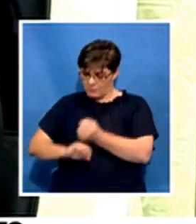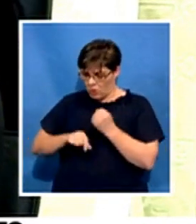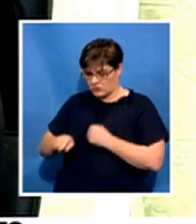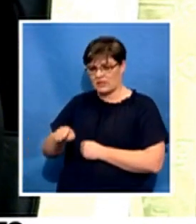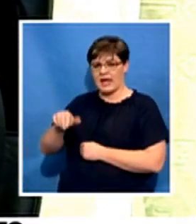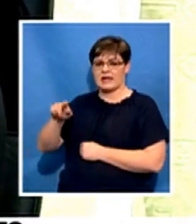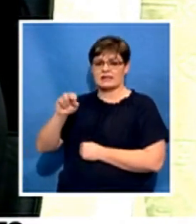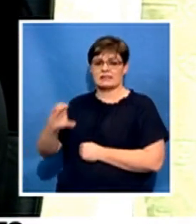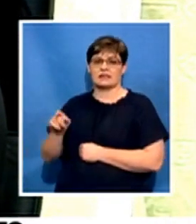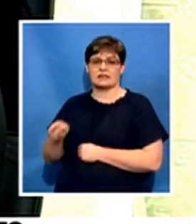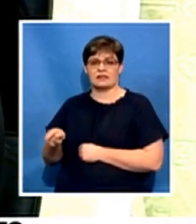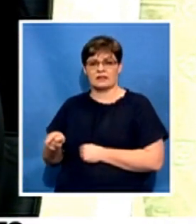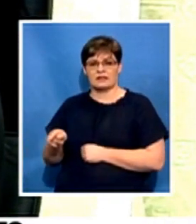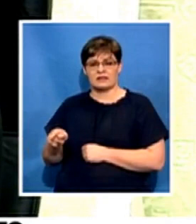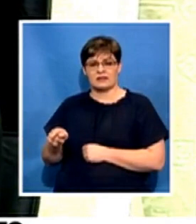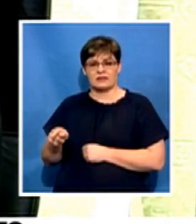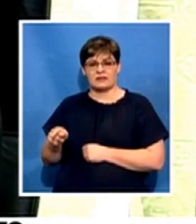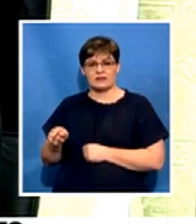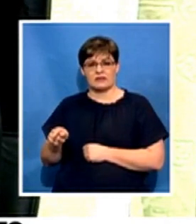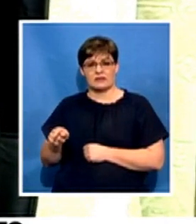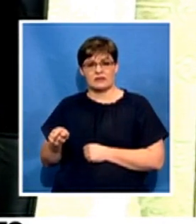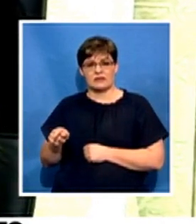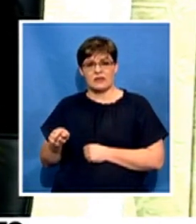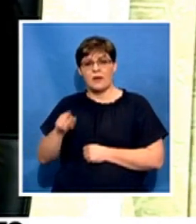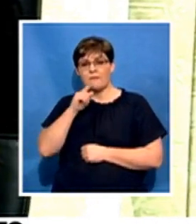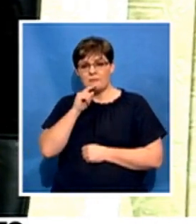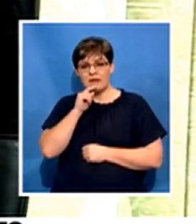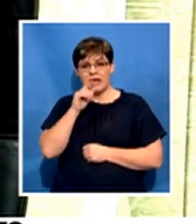be evaluated in the Central Committee going to its